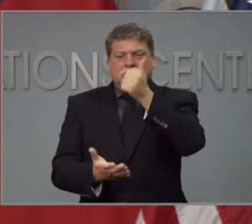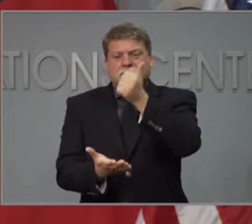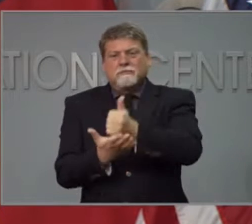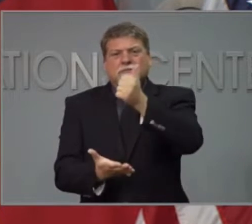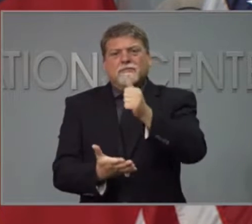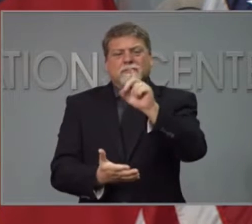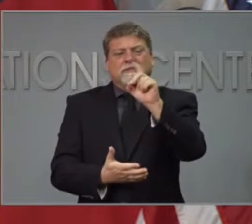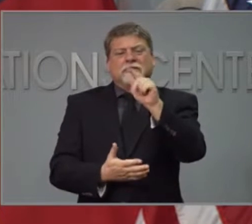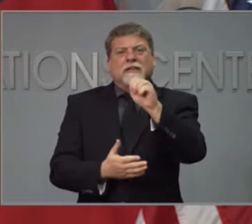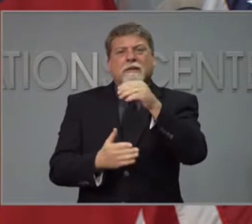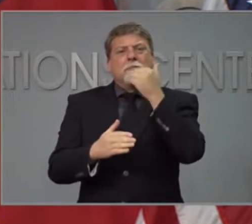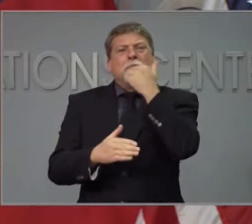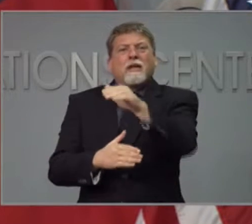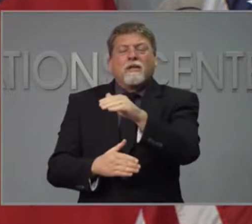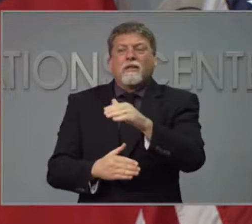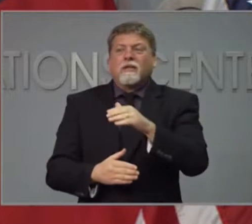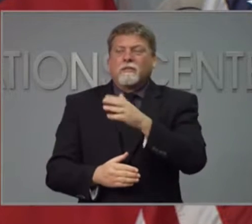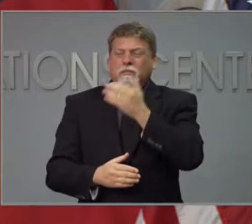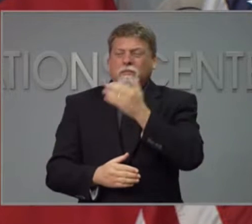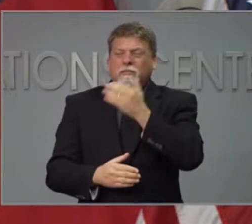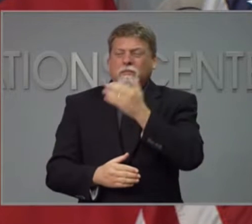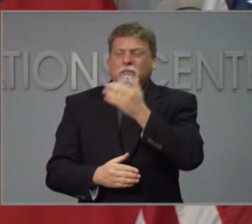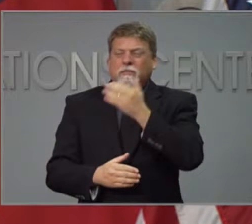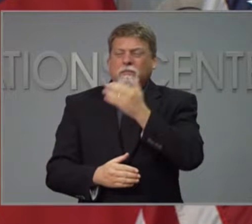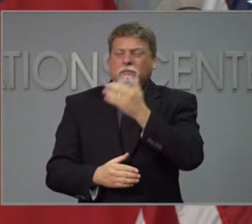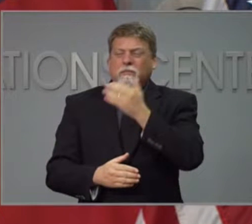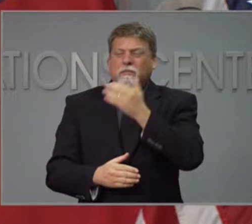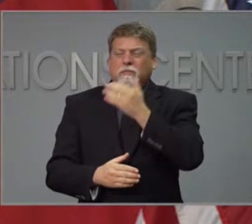right, these came in by November 6th. These came in